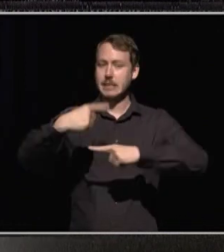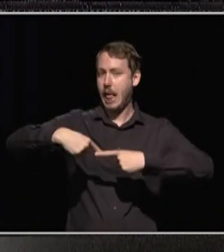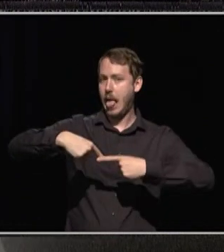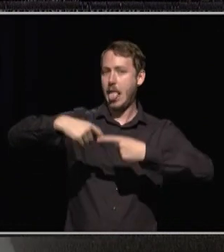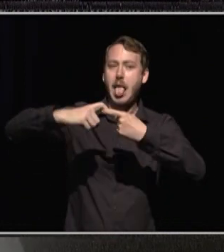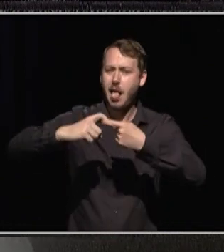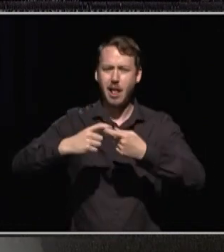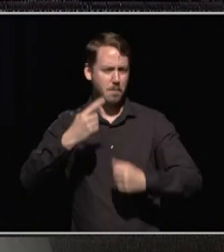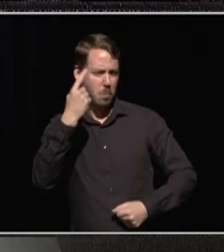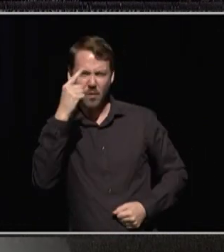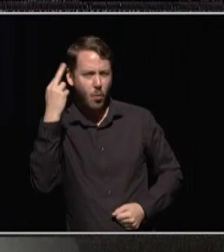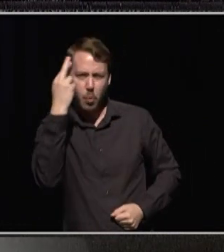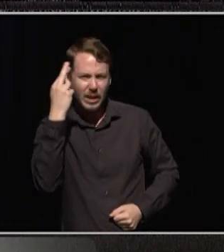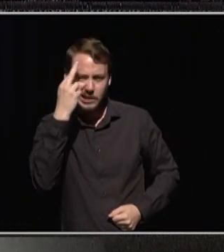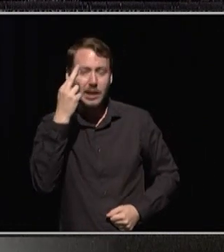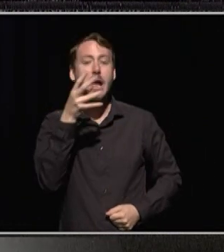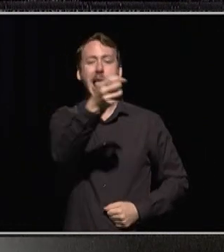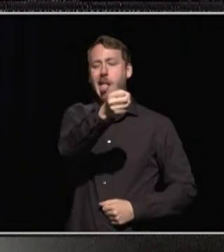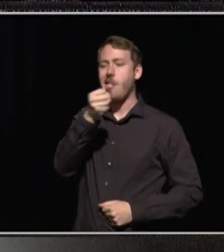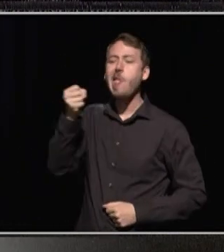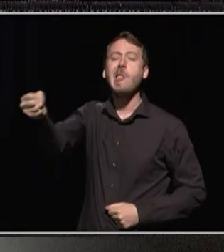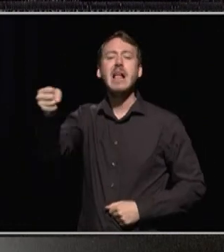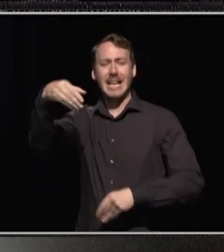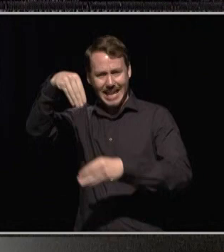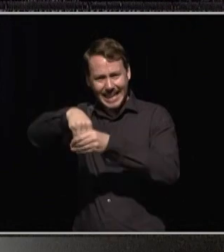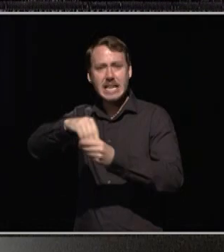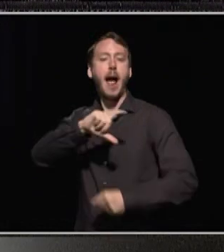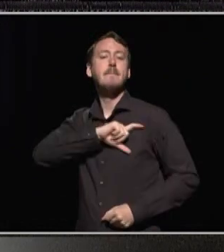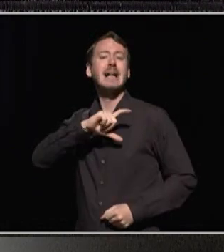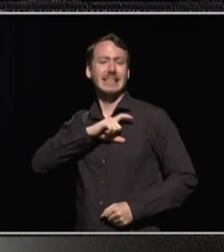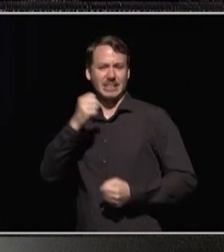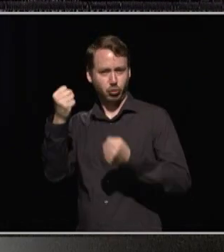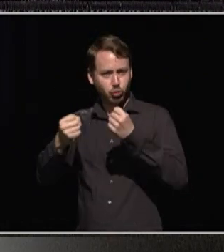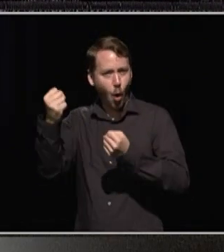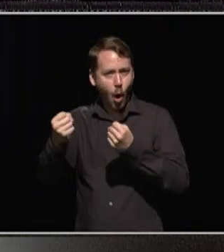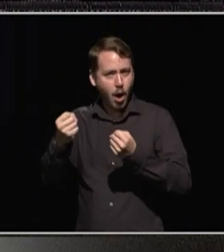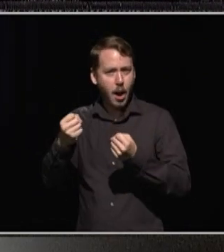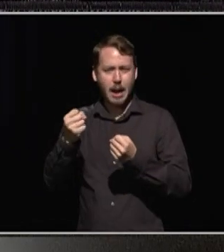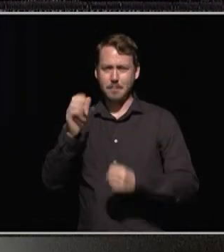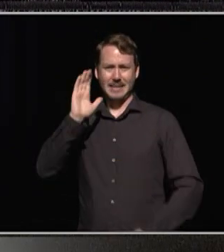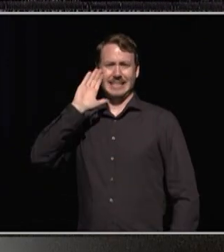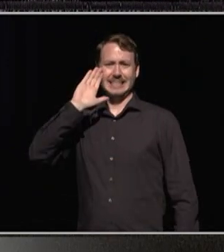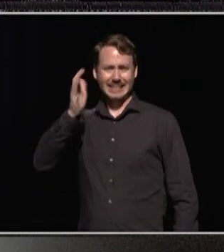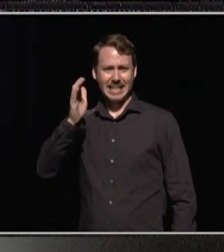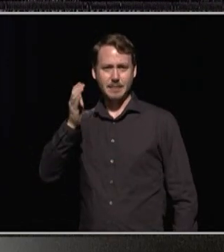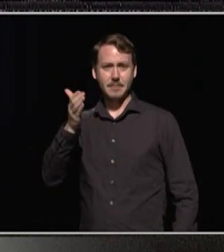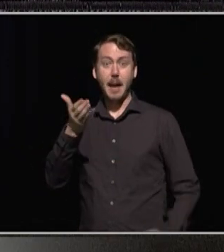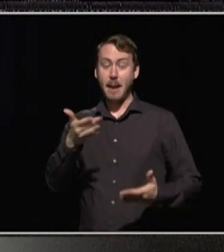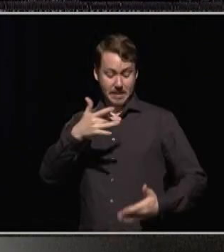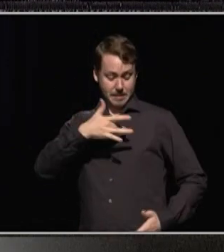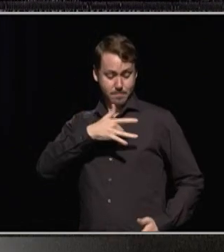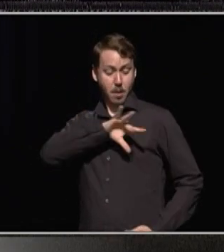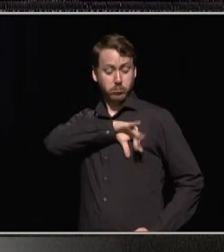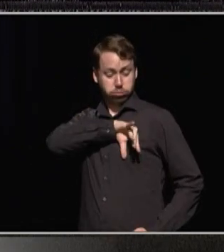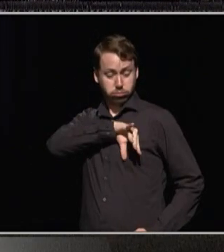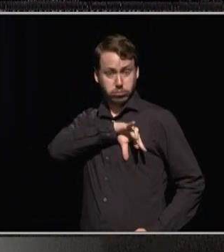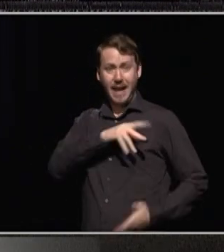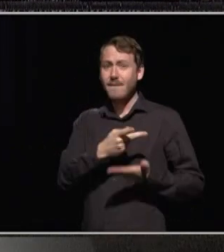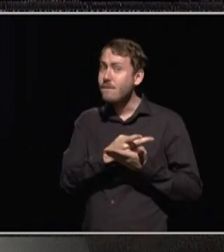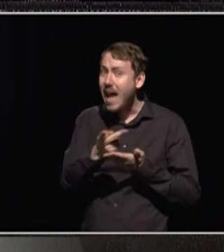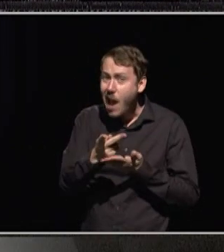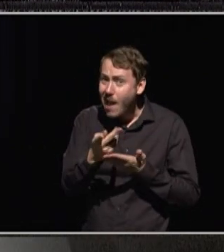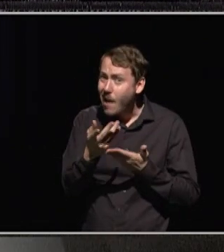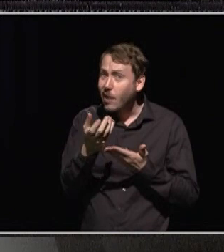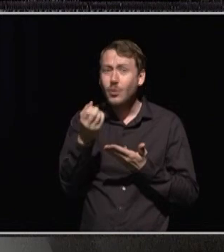Mr. Ometu in the back of the police SUV. It appears as if the body camera fell during the encounter. Do you